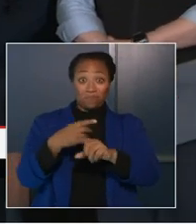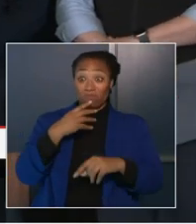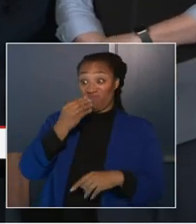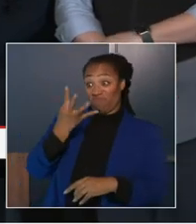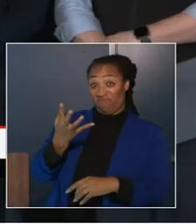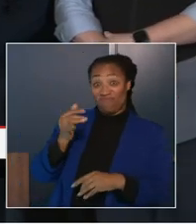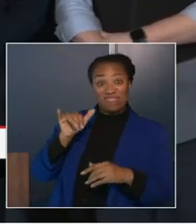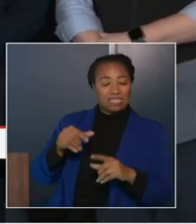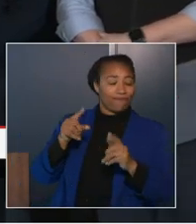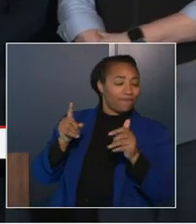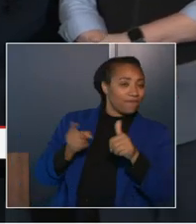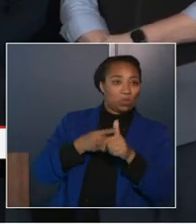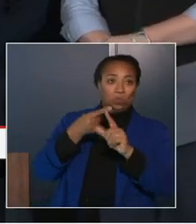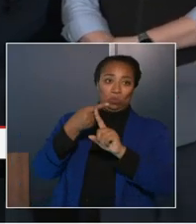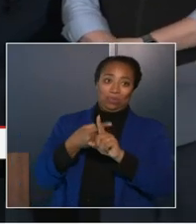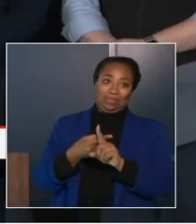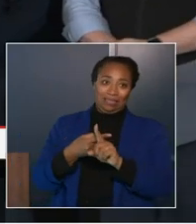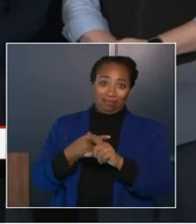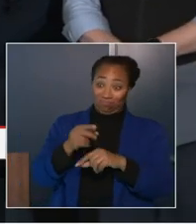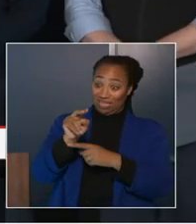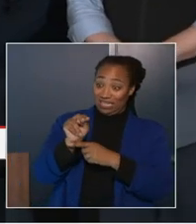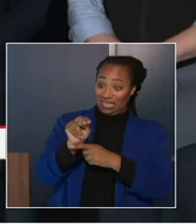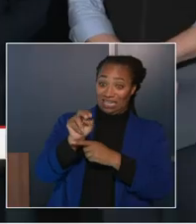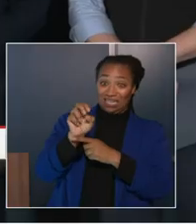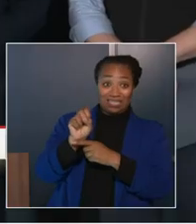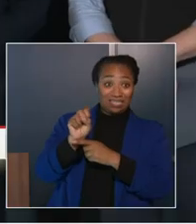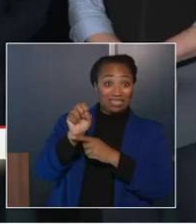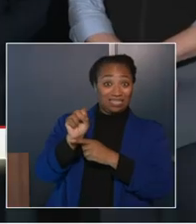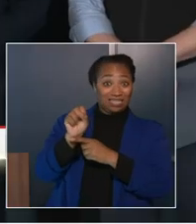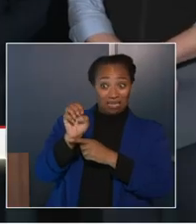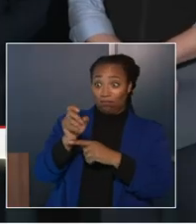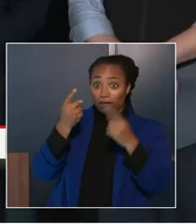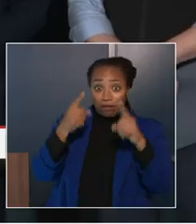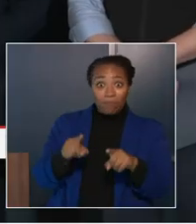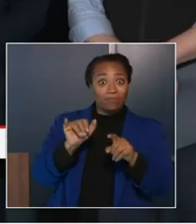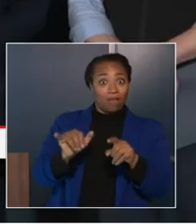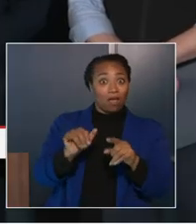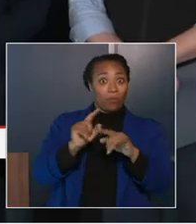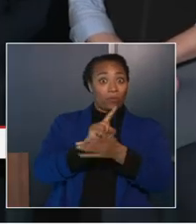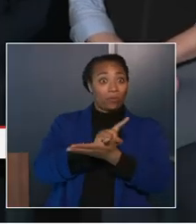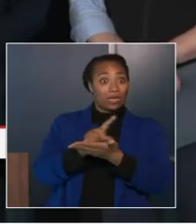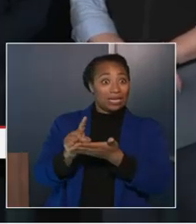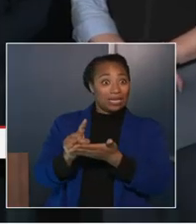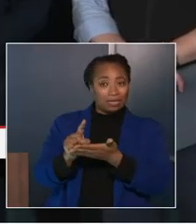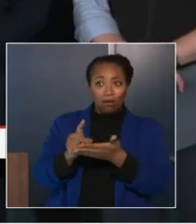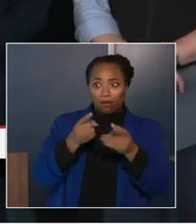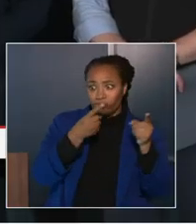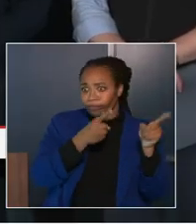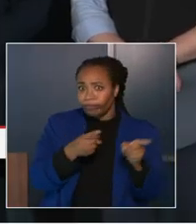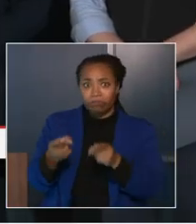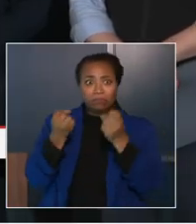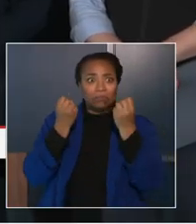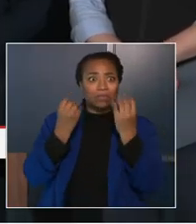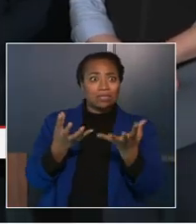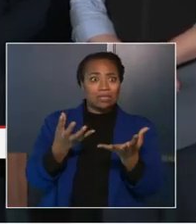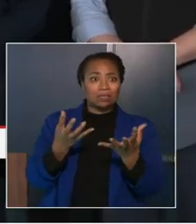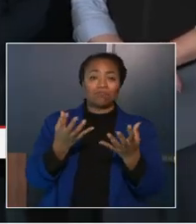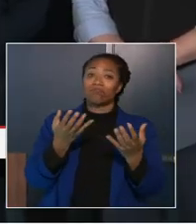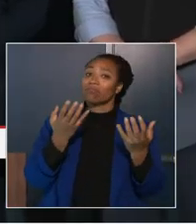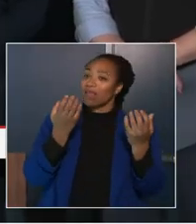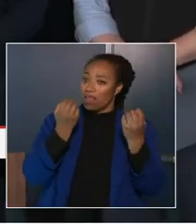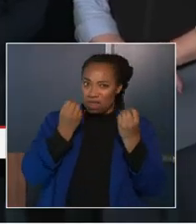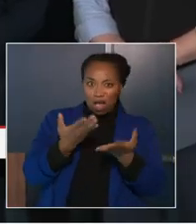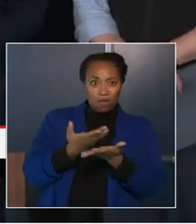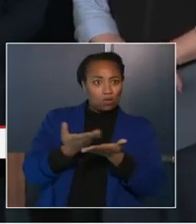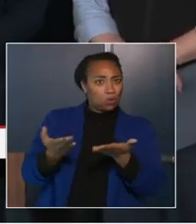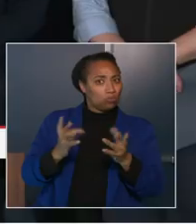2 NSSEs, which that's a glut of activity, but it's also a glut of resources. And the weather